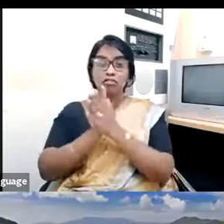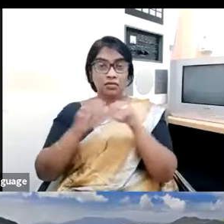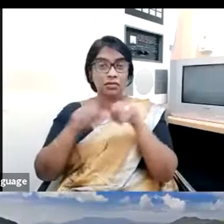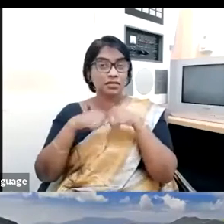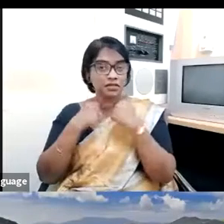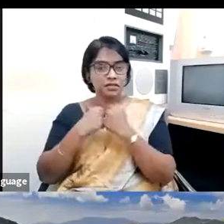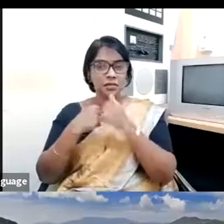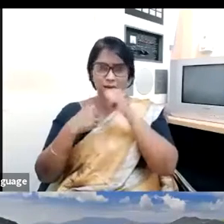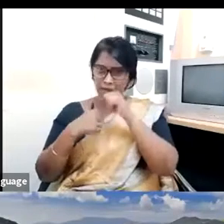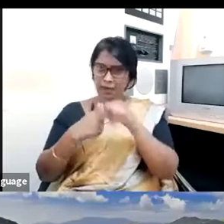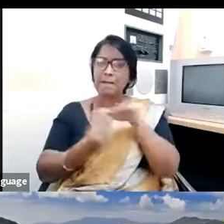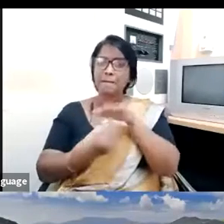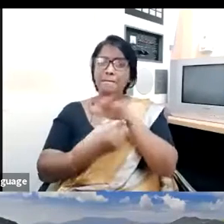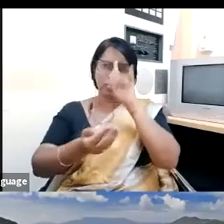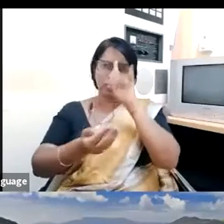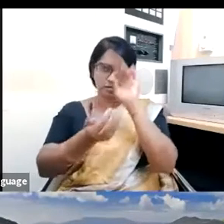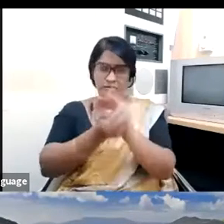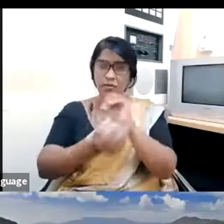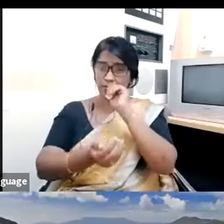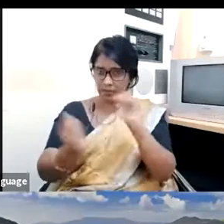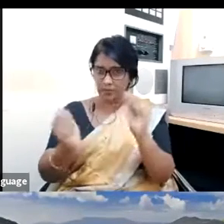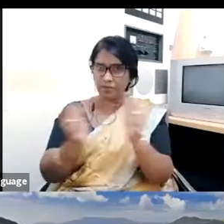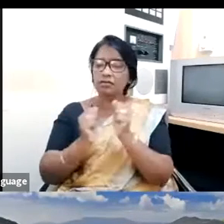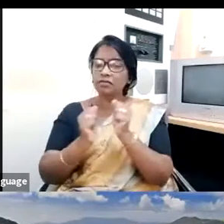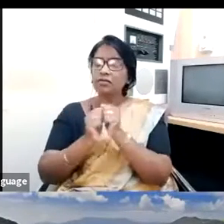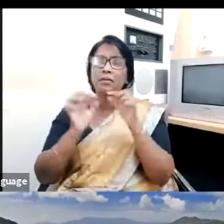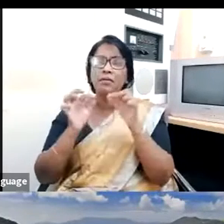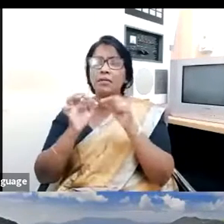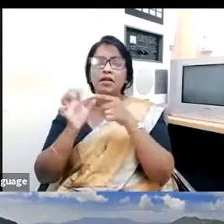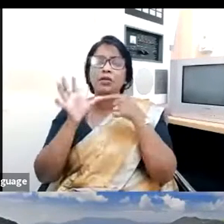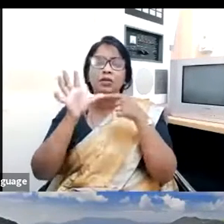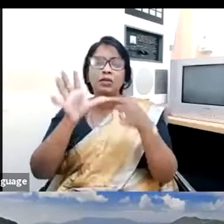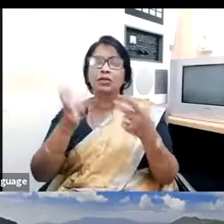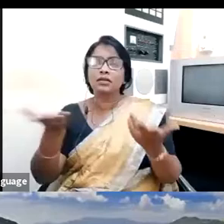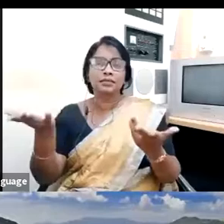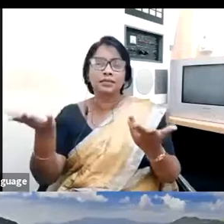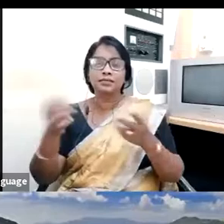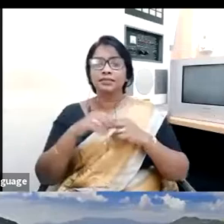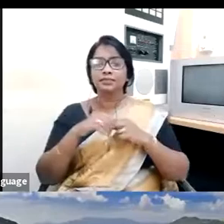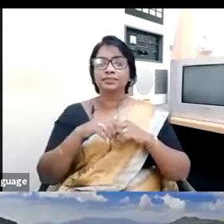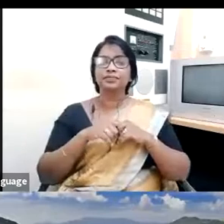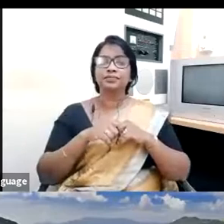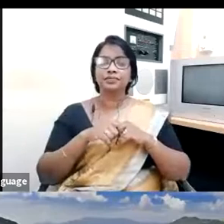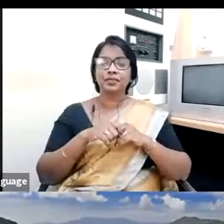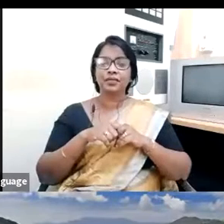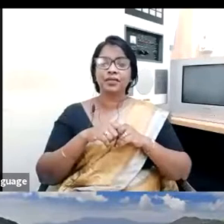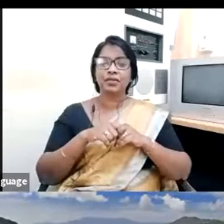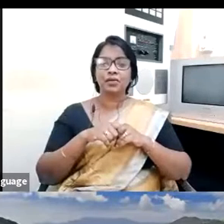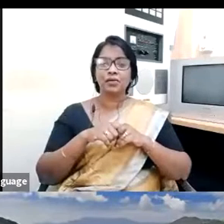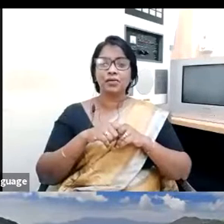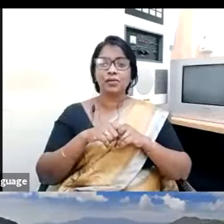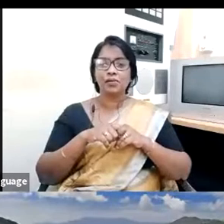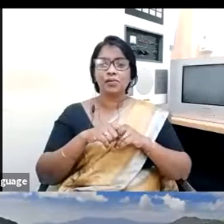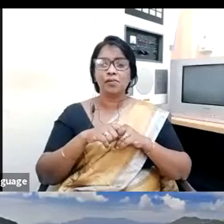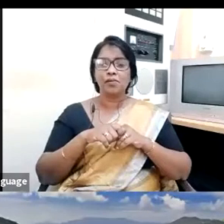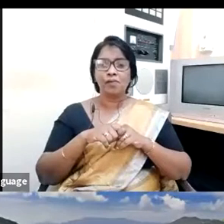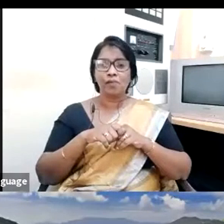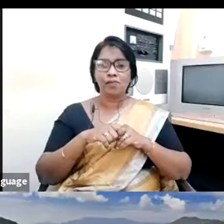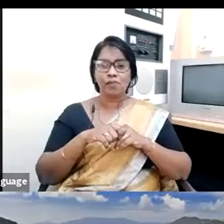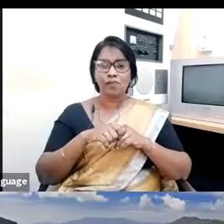what is your response to that question? And maybe Shirani, you can chip in also. And Arjun?